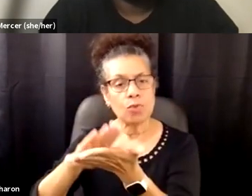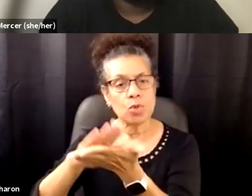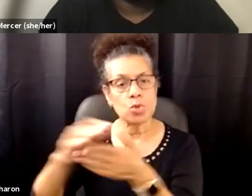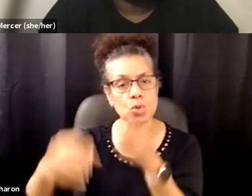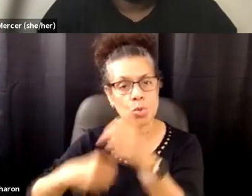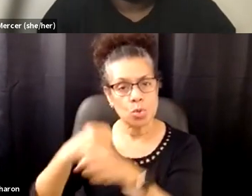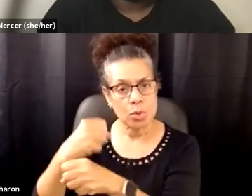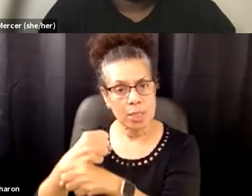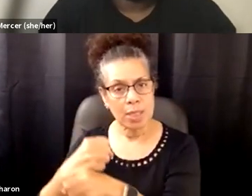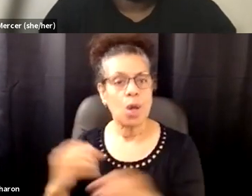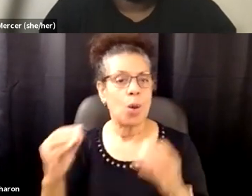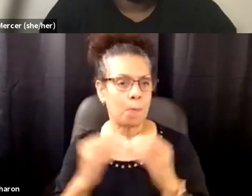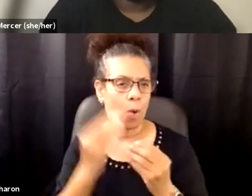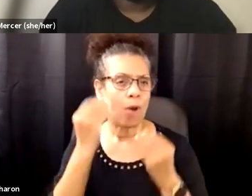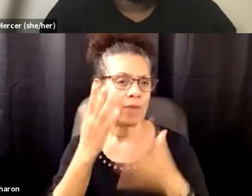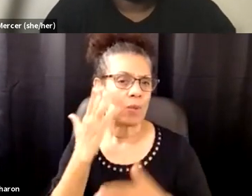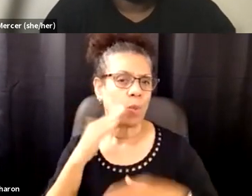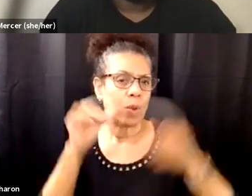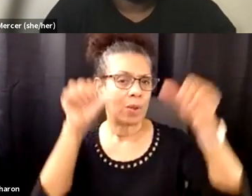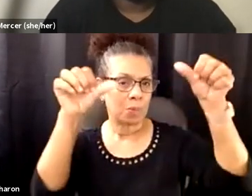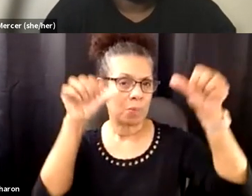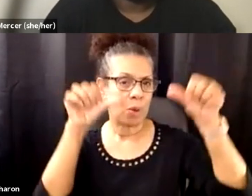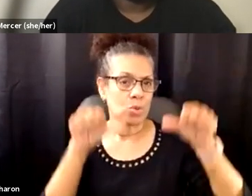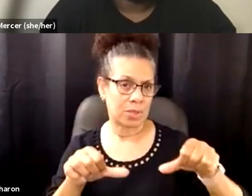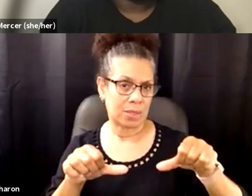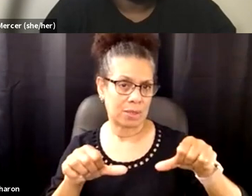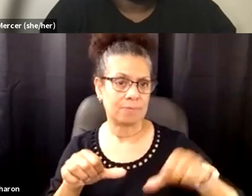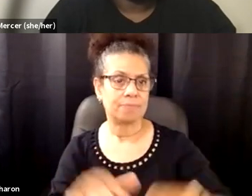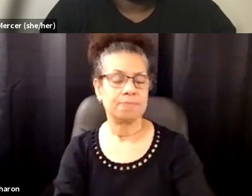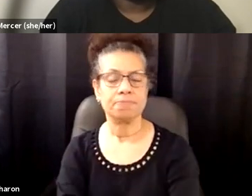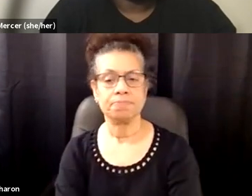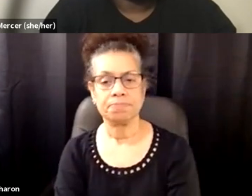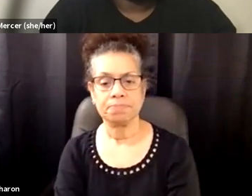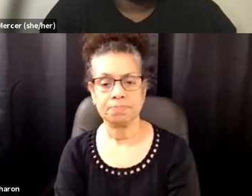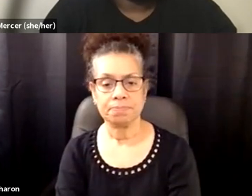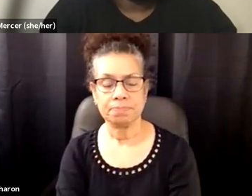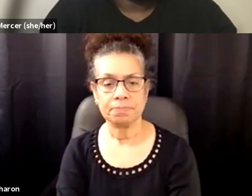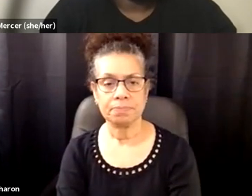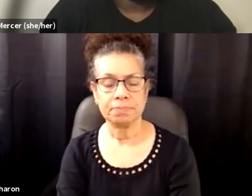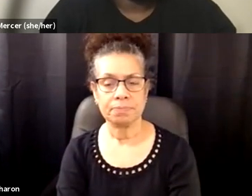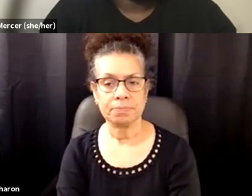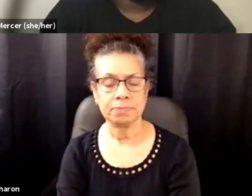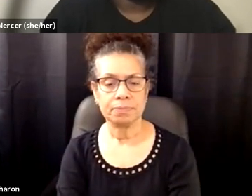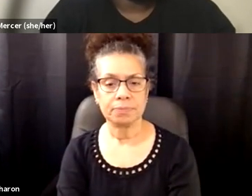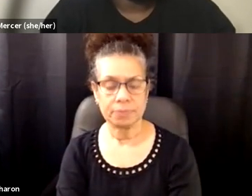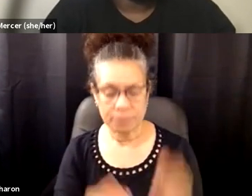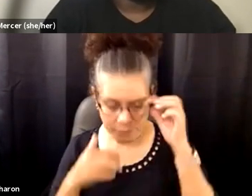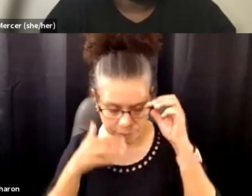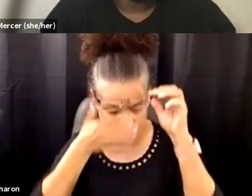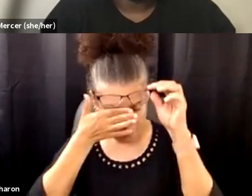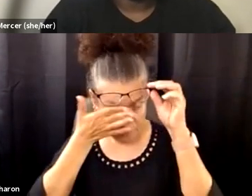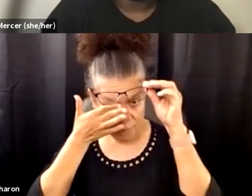more information will be posted on the committee's webpage as that date gets closer if there's